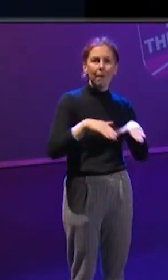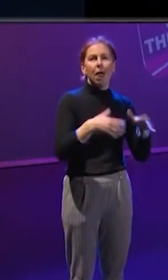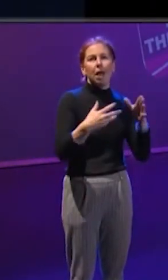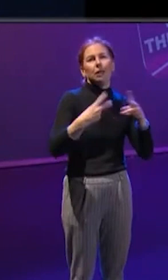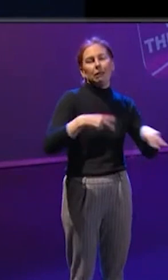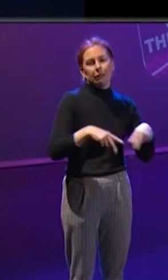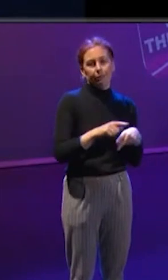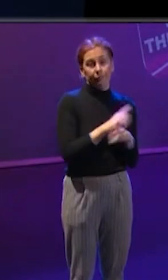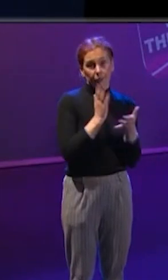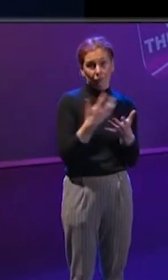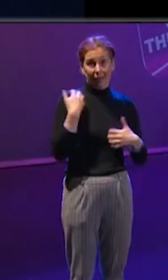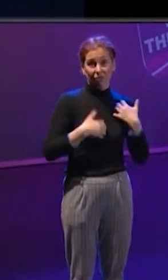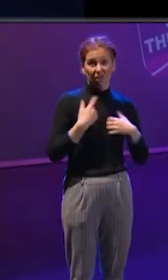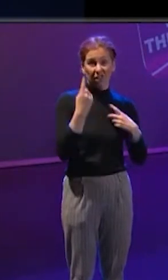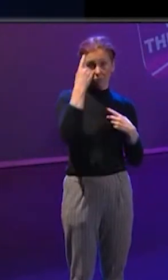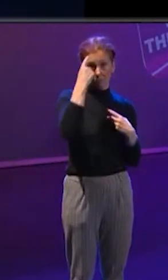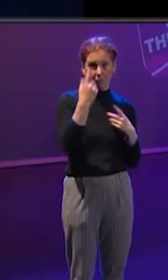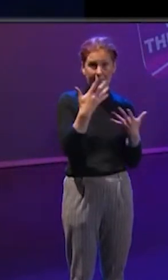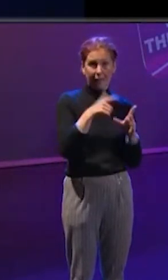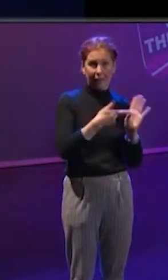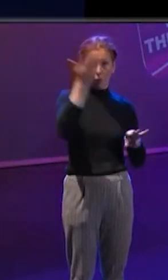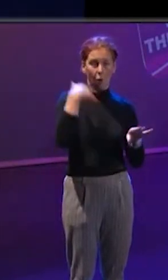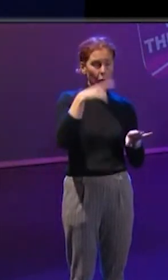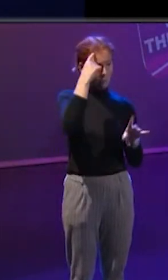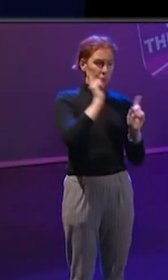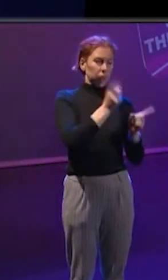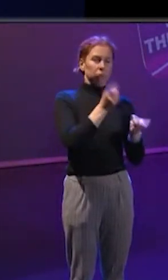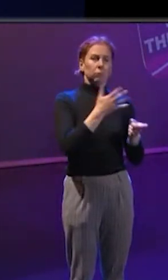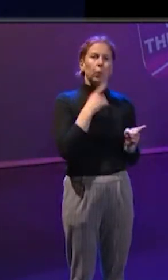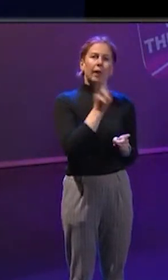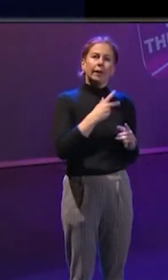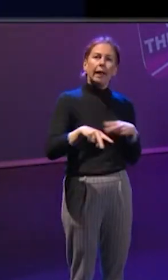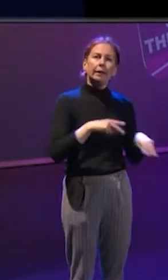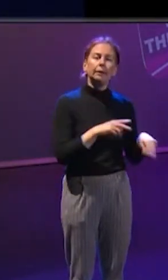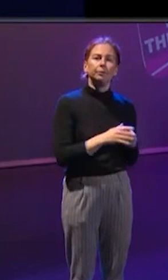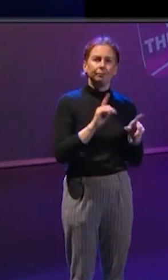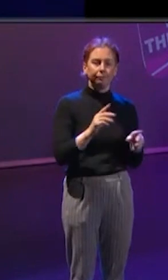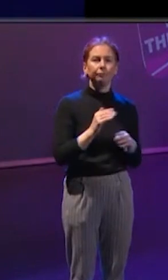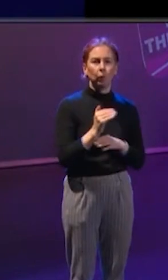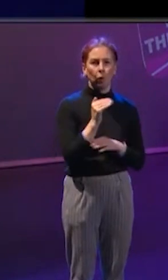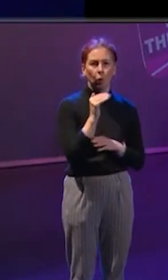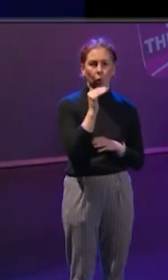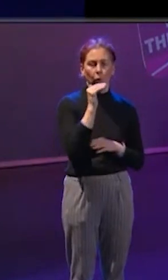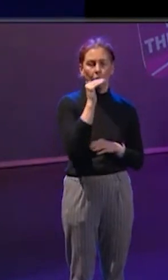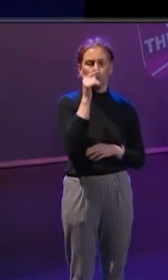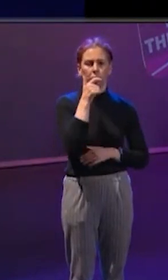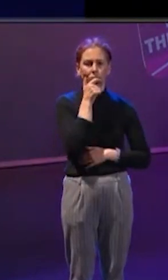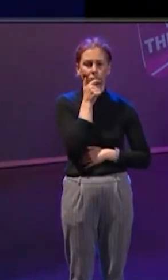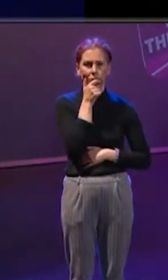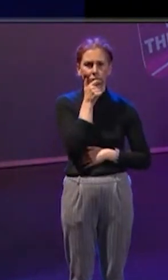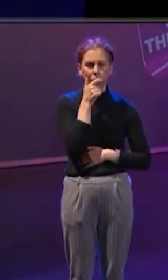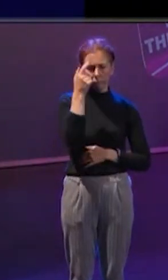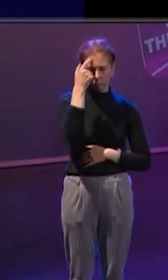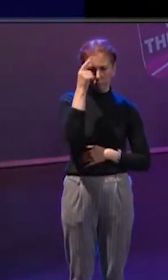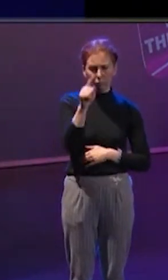wanted to do 10 years ago. And then I think as I got older, I started to realise that I would have more autonomy